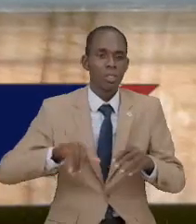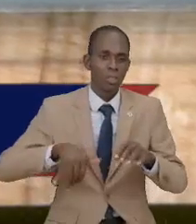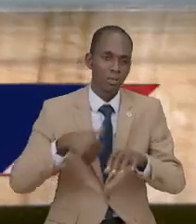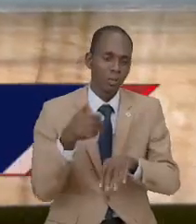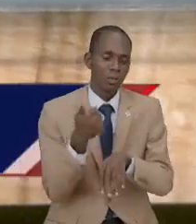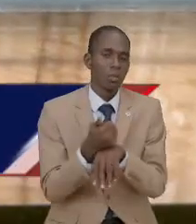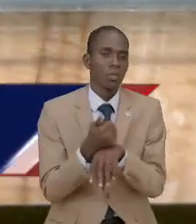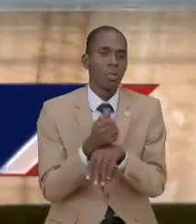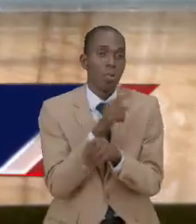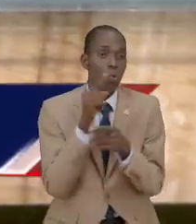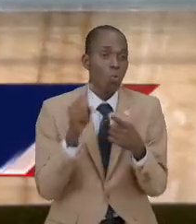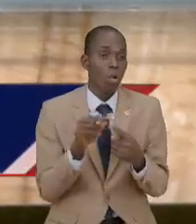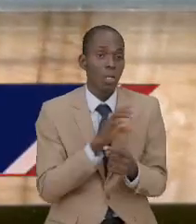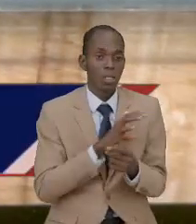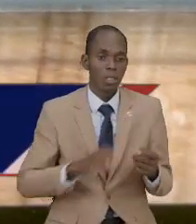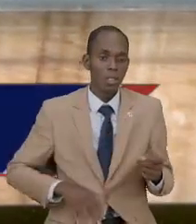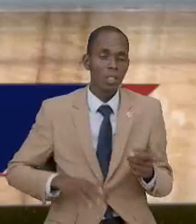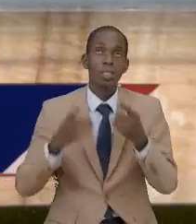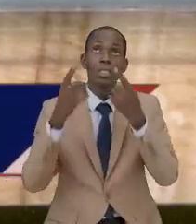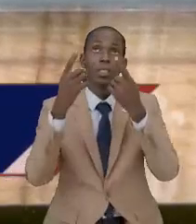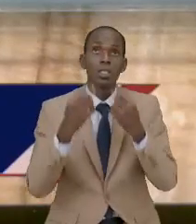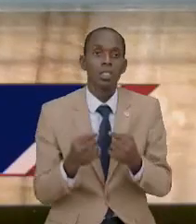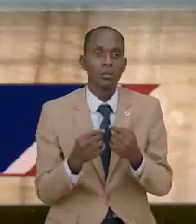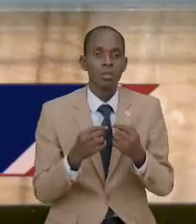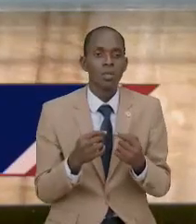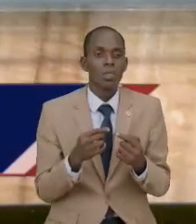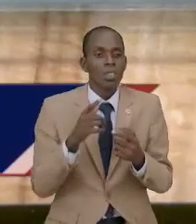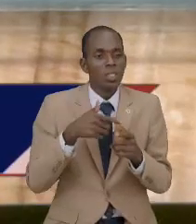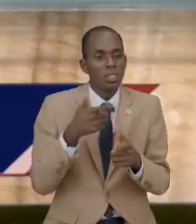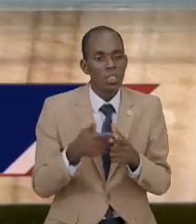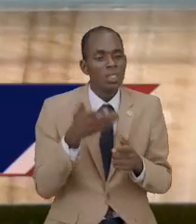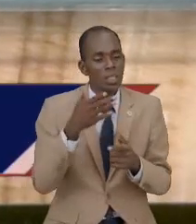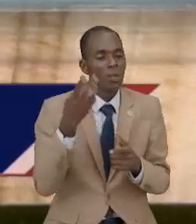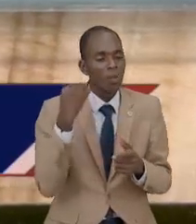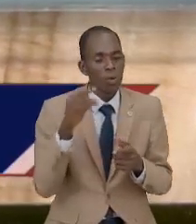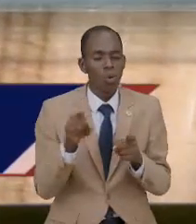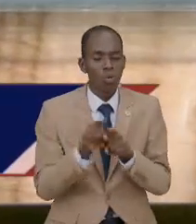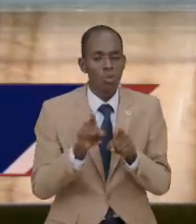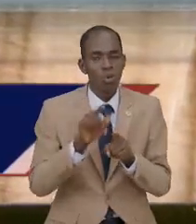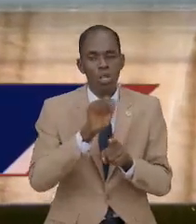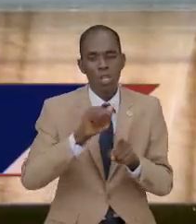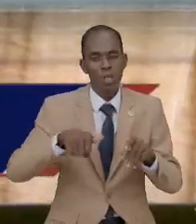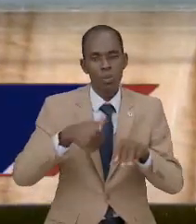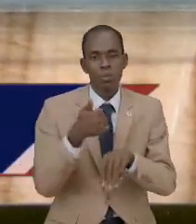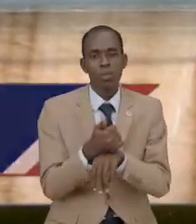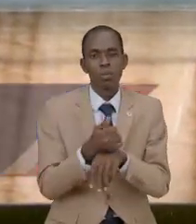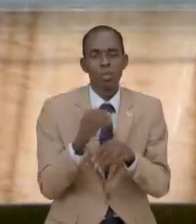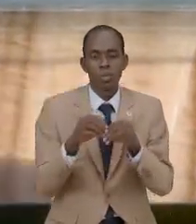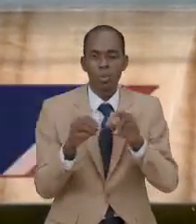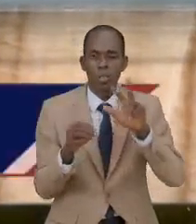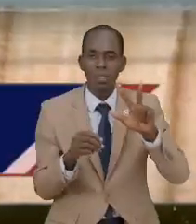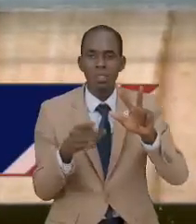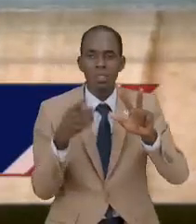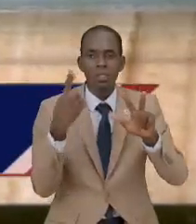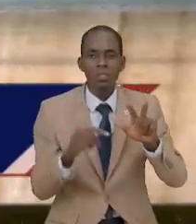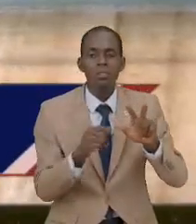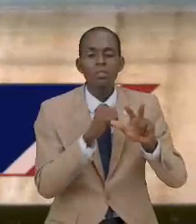When Christ came, then the confirmation came. Number three, the